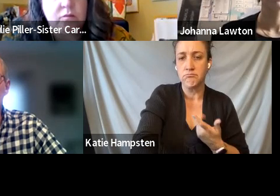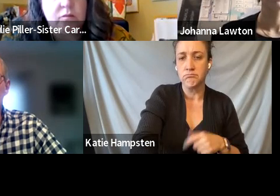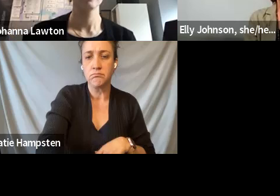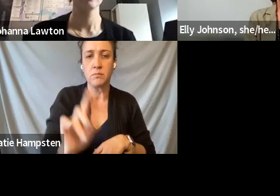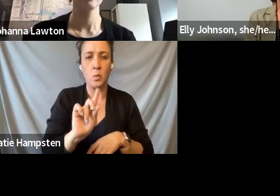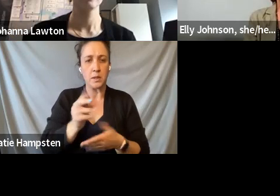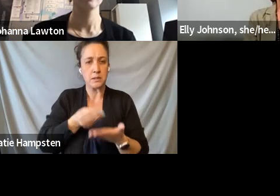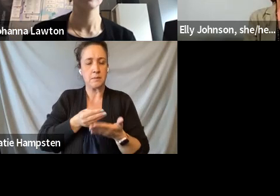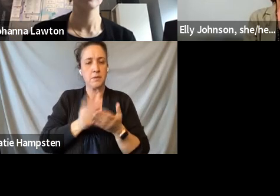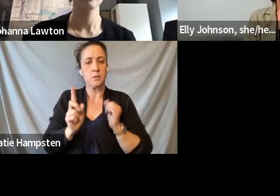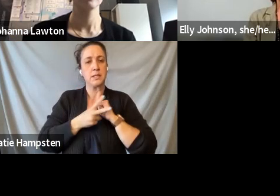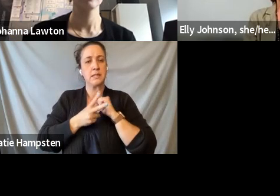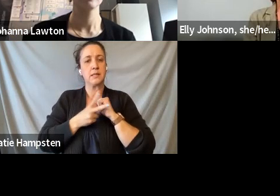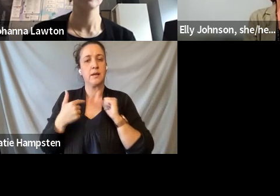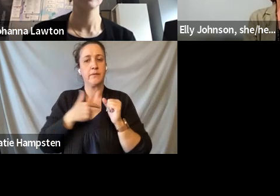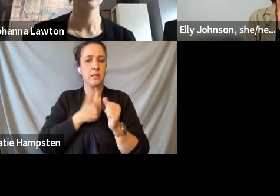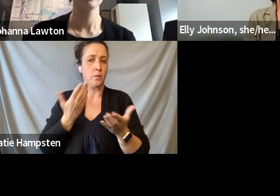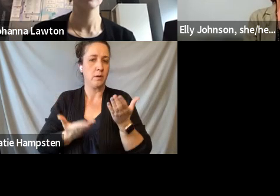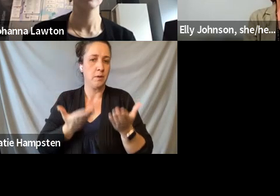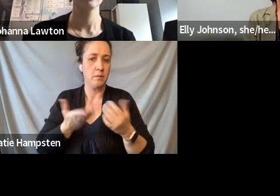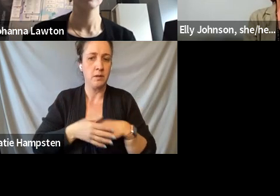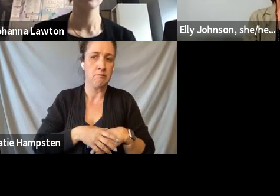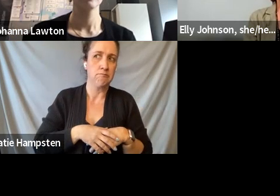the savings that we may be